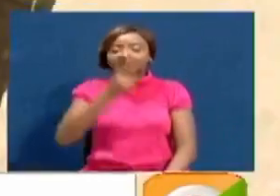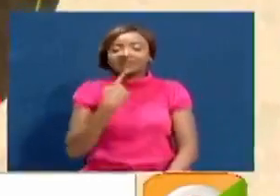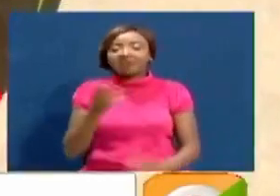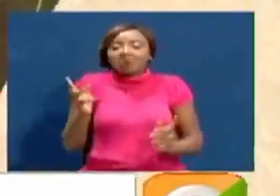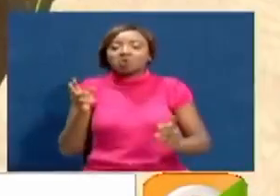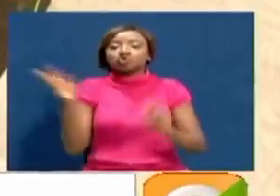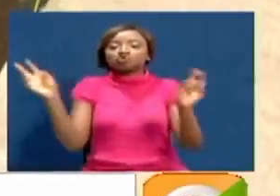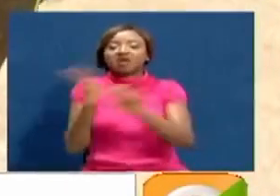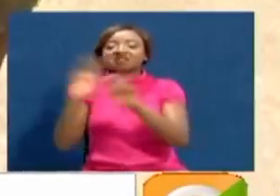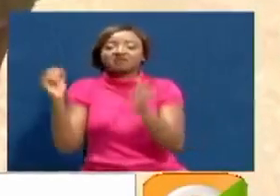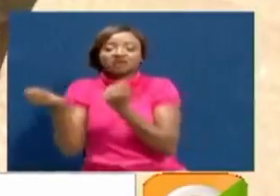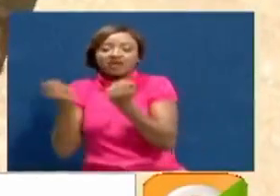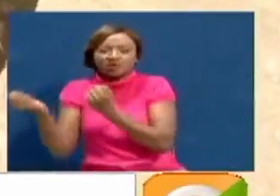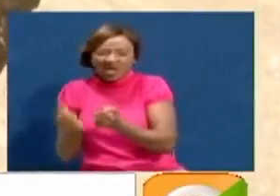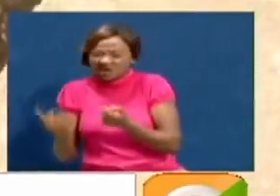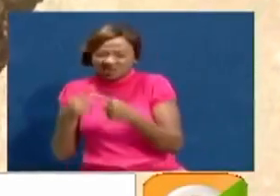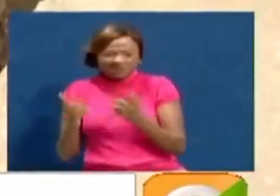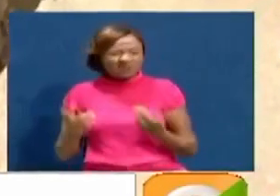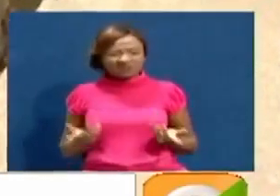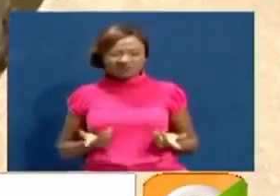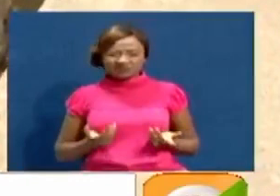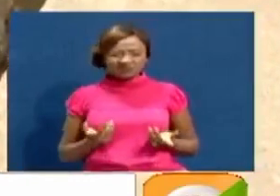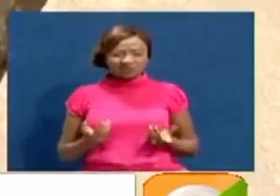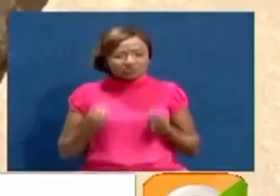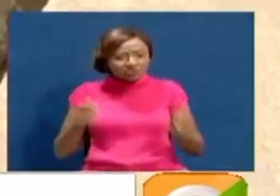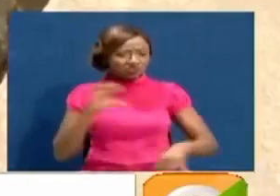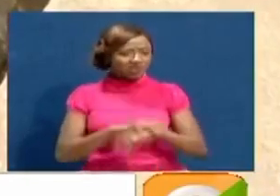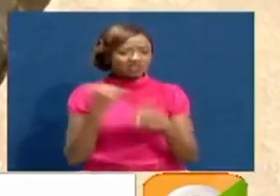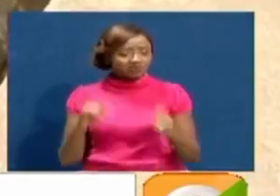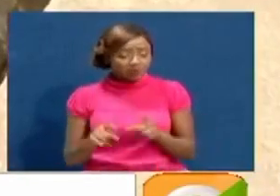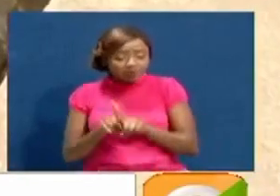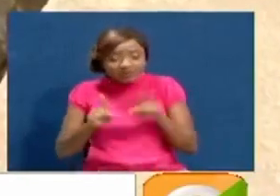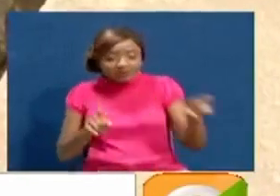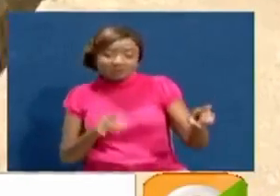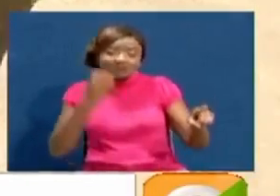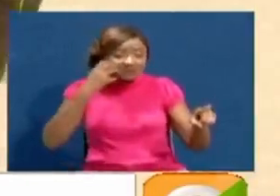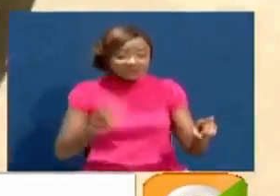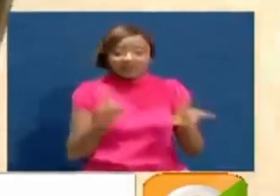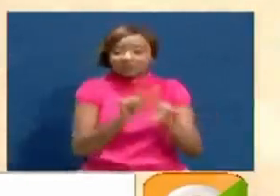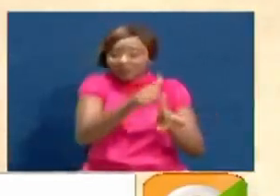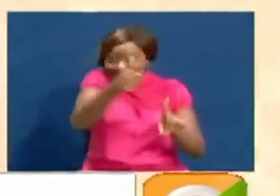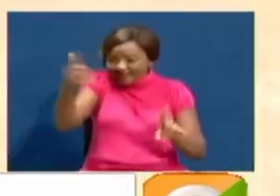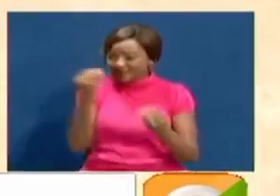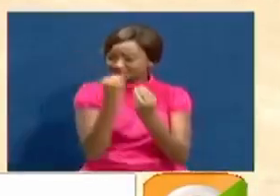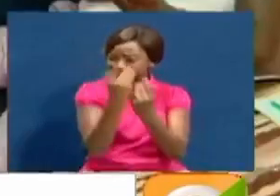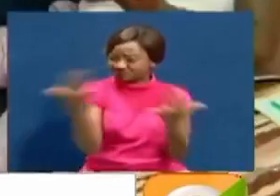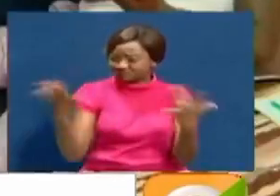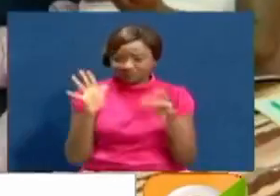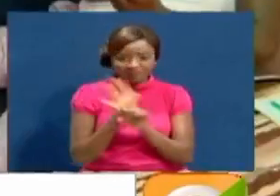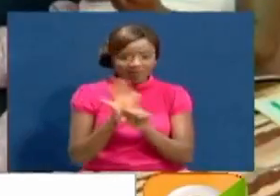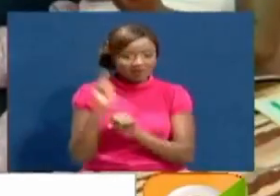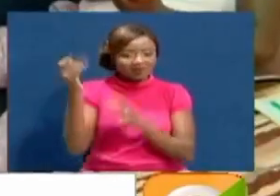vehicle. Mulu's family now joining thousands of other Kenyans who have lost their lives and who are living with the scars of road